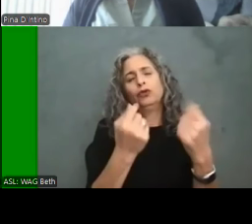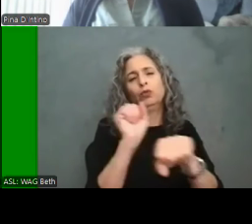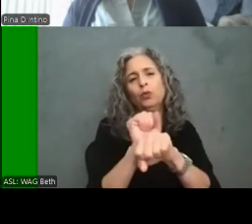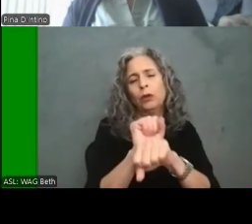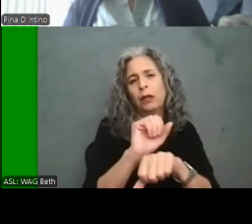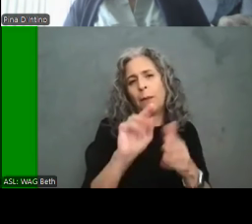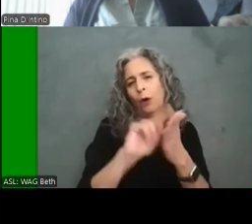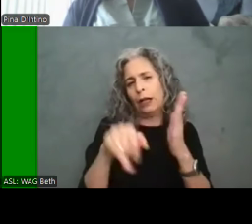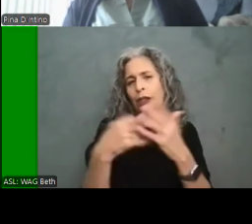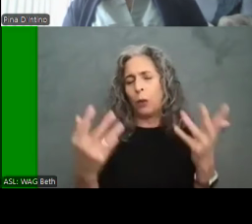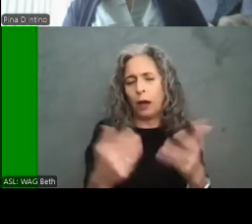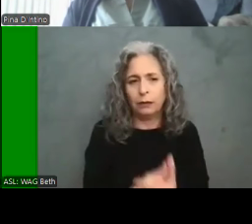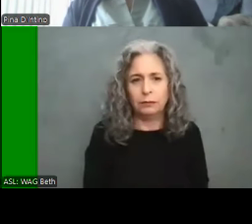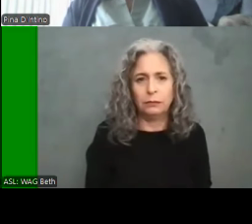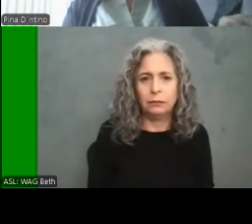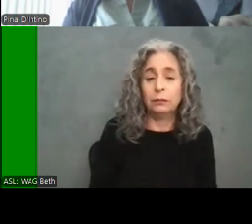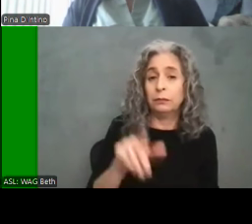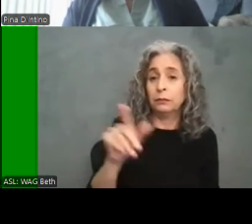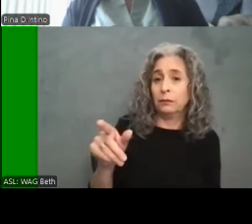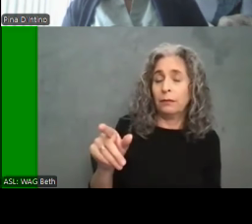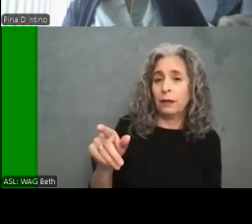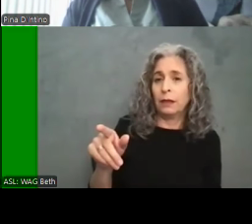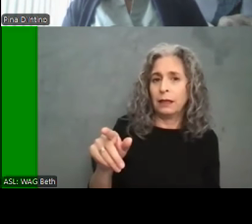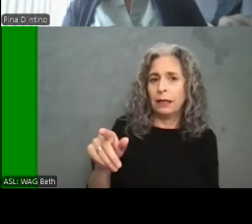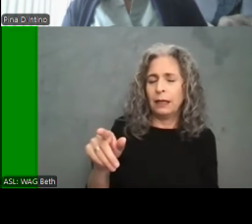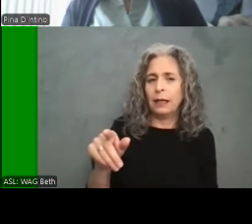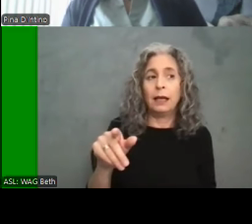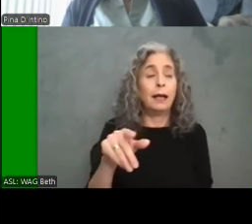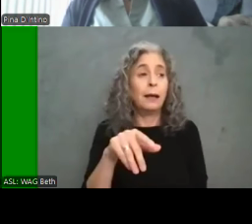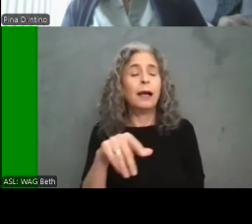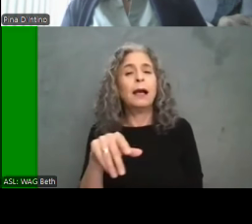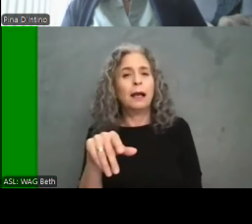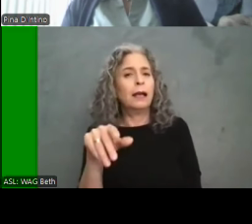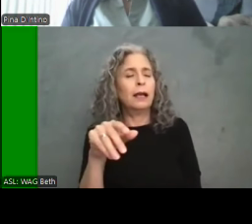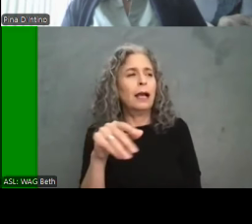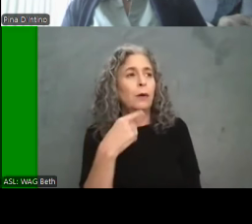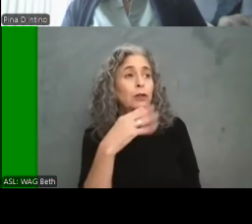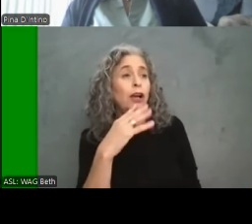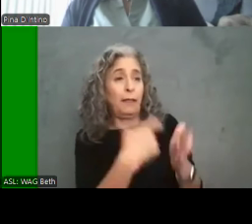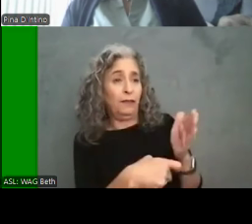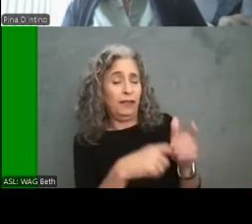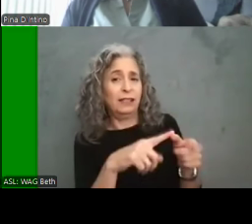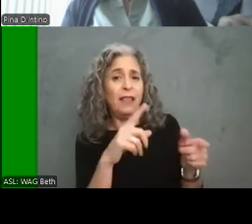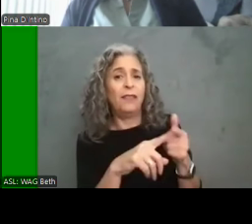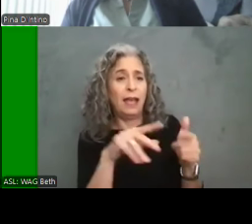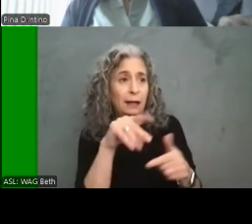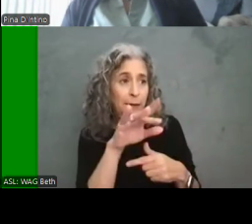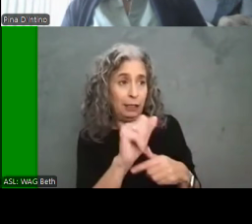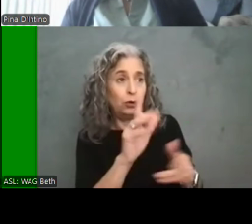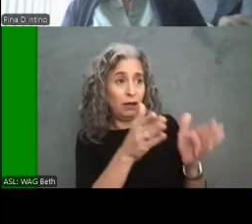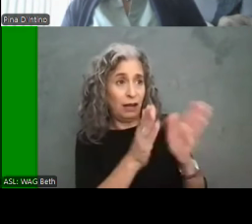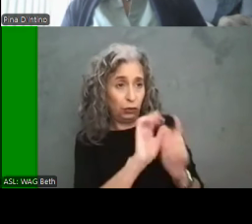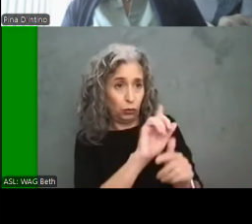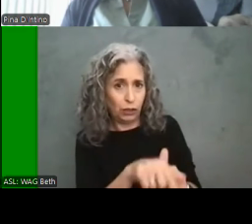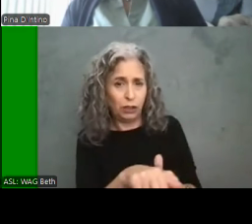there were some fees. Let me just go over the fees, Pina, then we'll get back to your question. Just to let you know what those